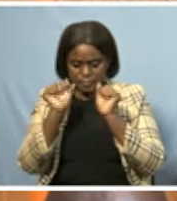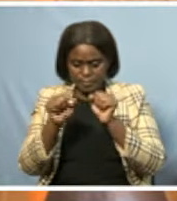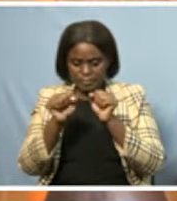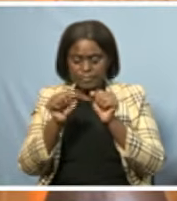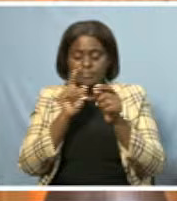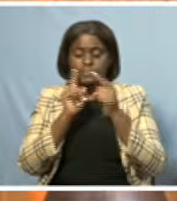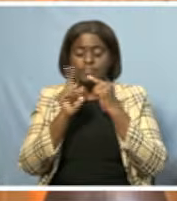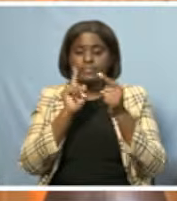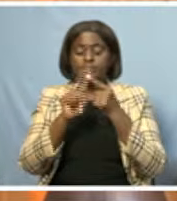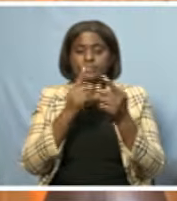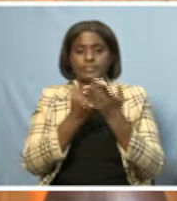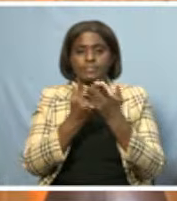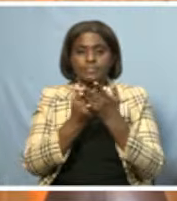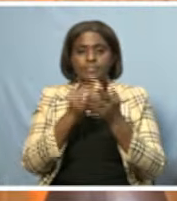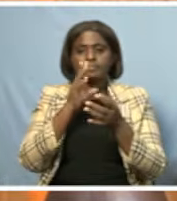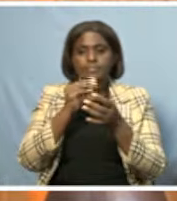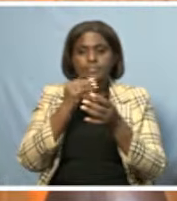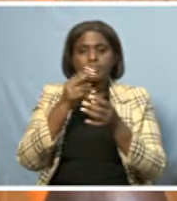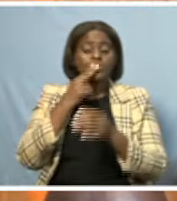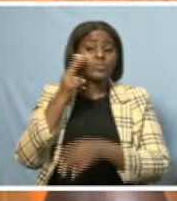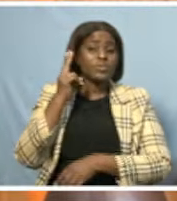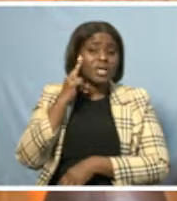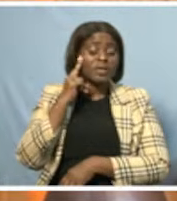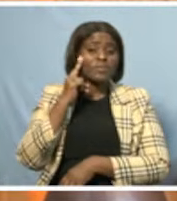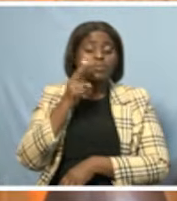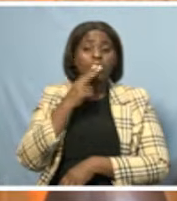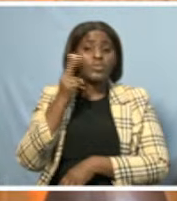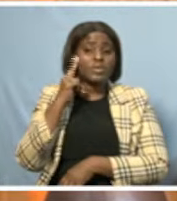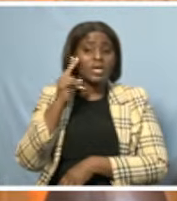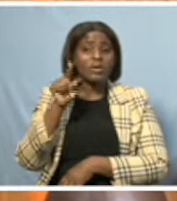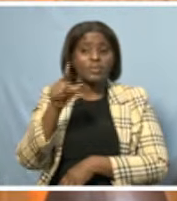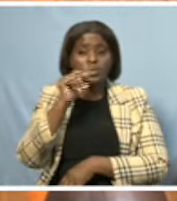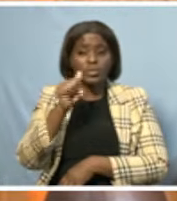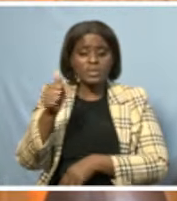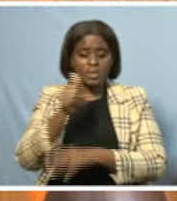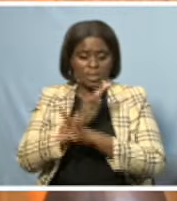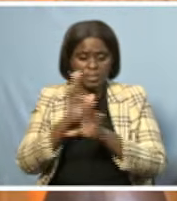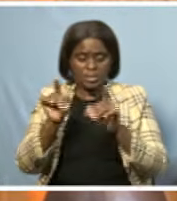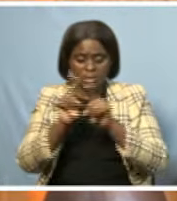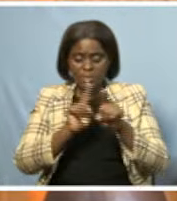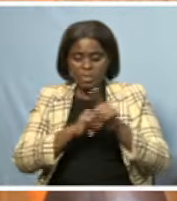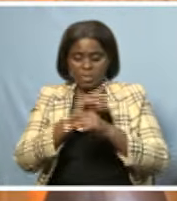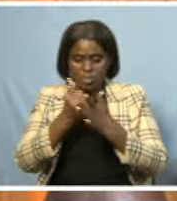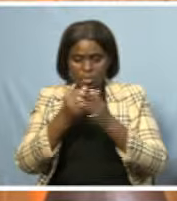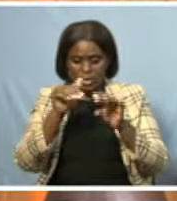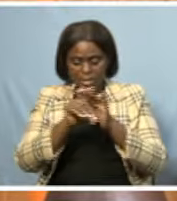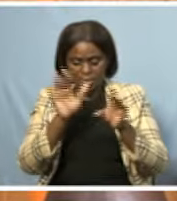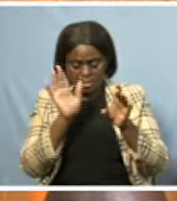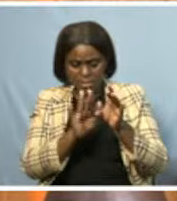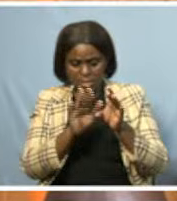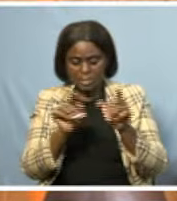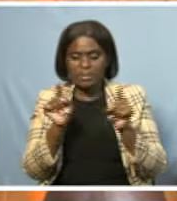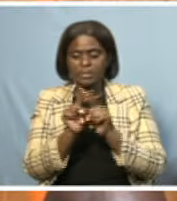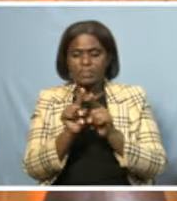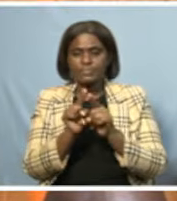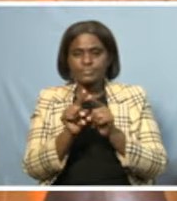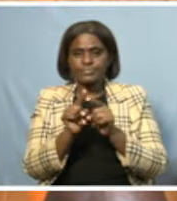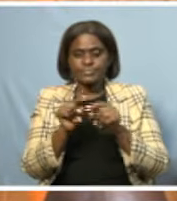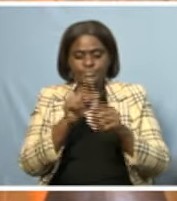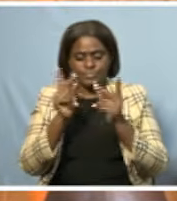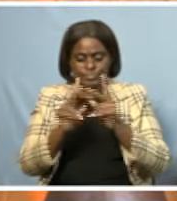can speak to the mum and deaf appropriately, because they are Zambians and they are part and parcel of this important